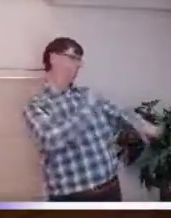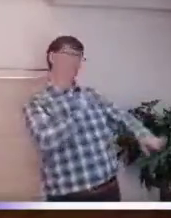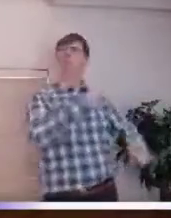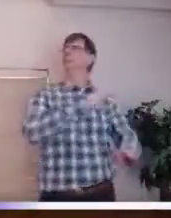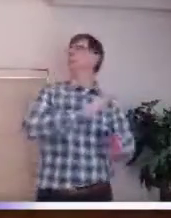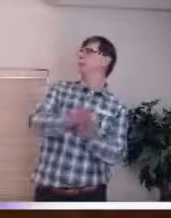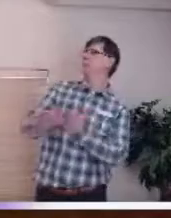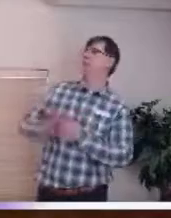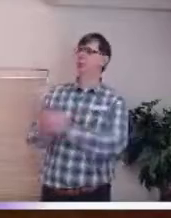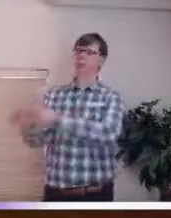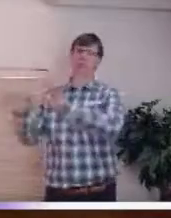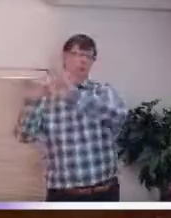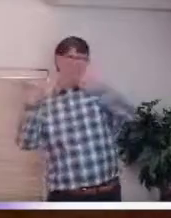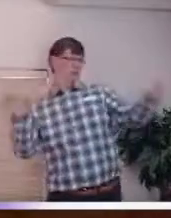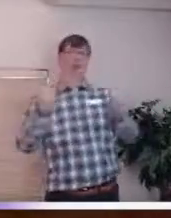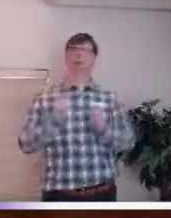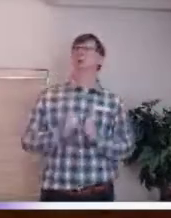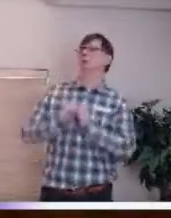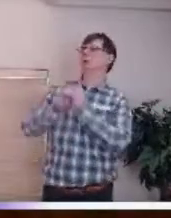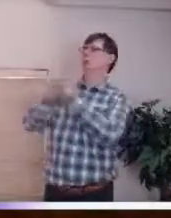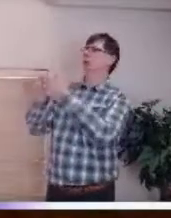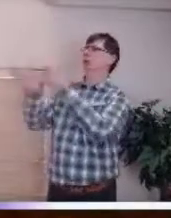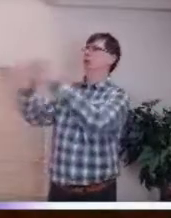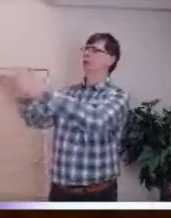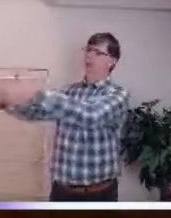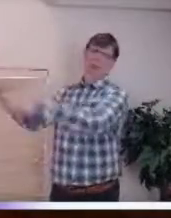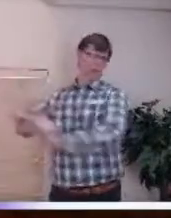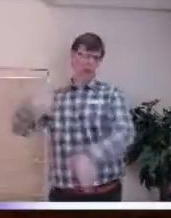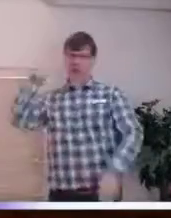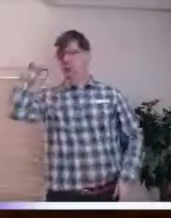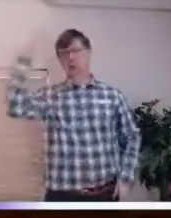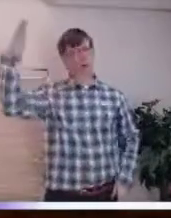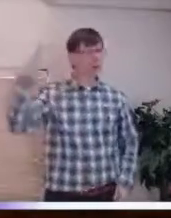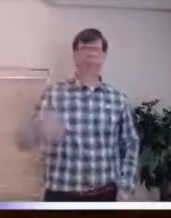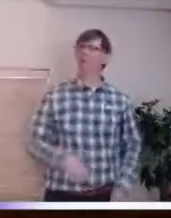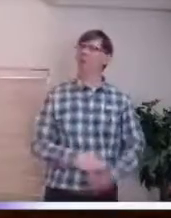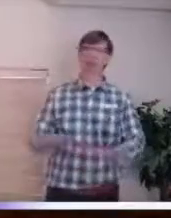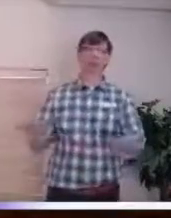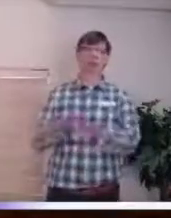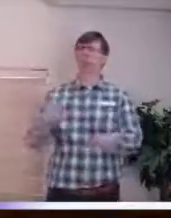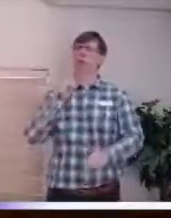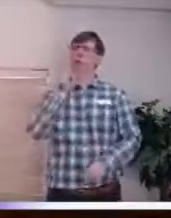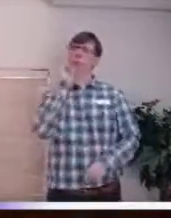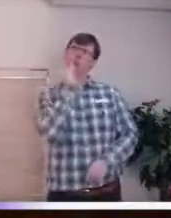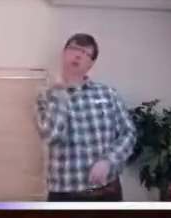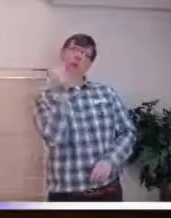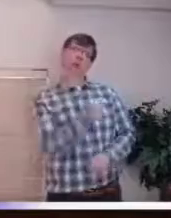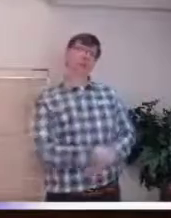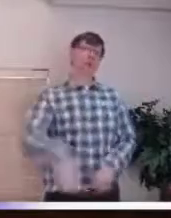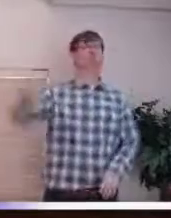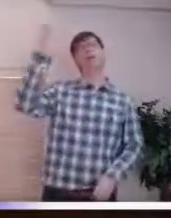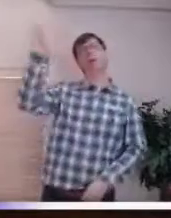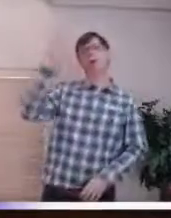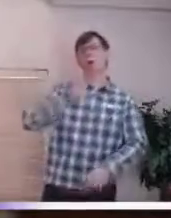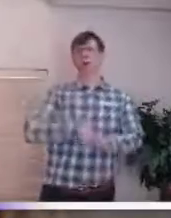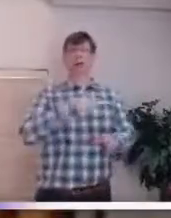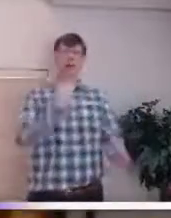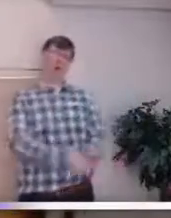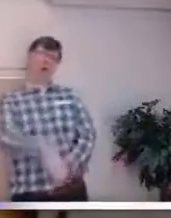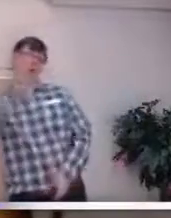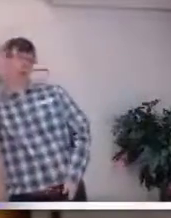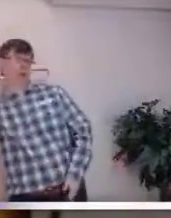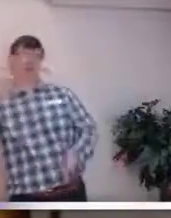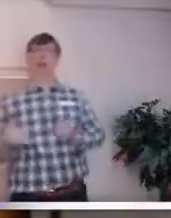end up going a different way. And I never know quite, and sometimes it's a 4.5 hour drive, sometimes it's a 3 hour